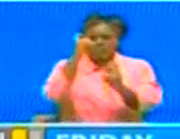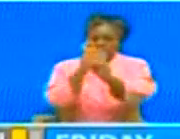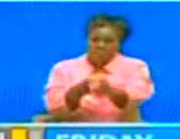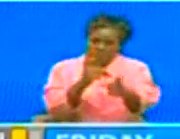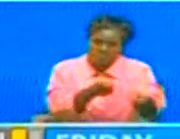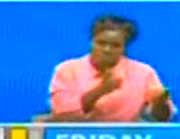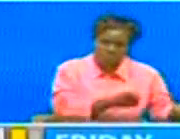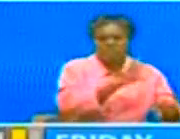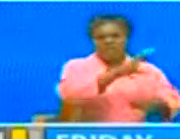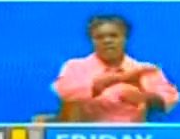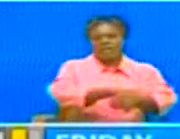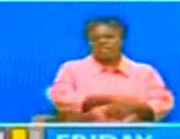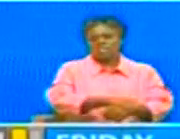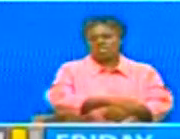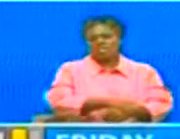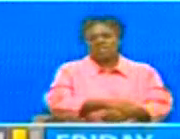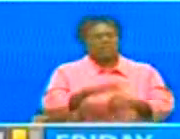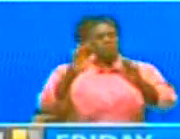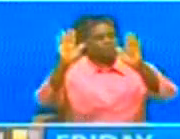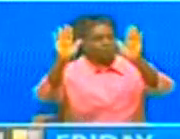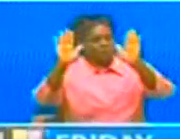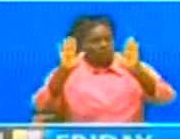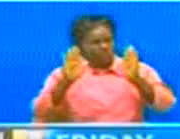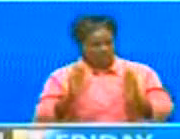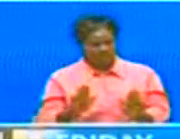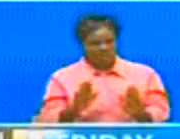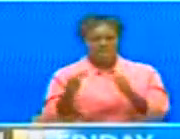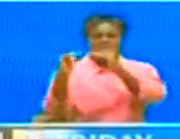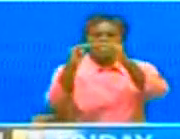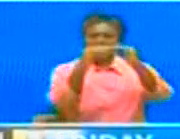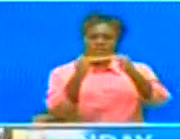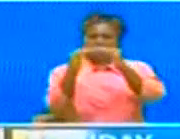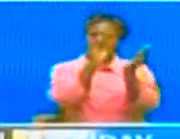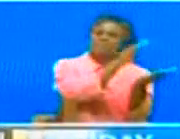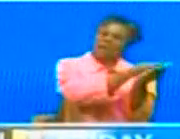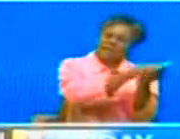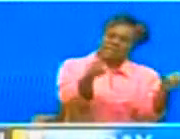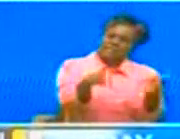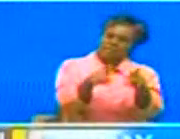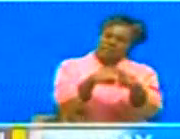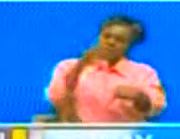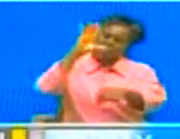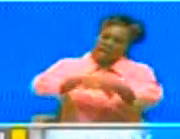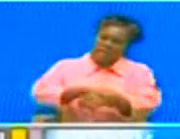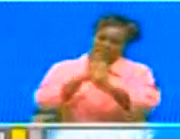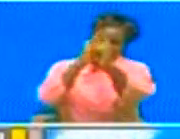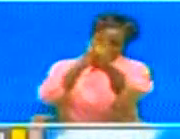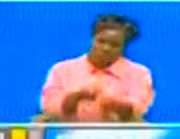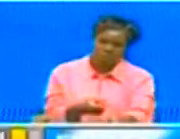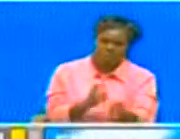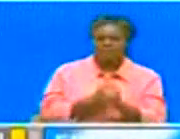and it was very important, because even the Equity Bank also won the banking awards. Okay.